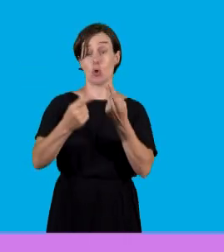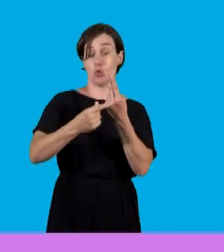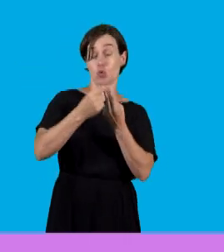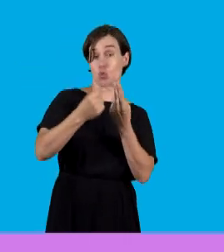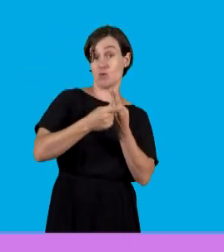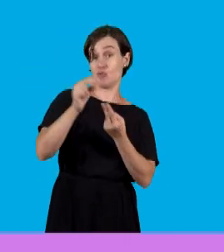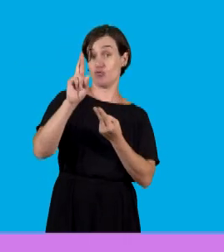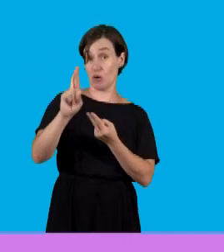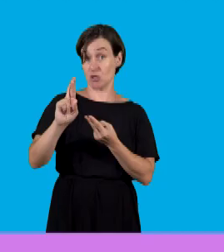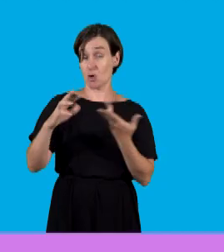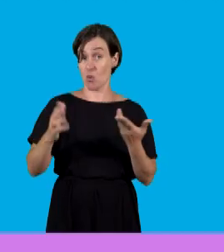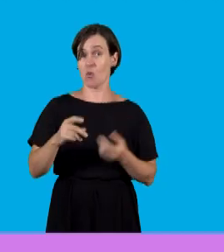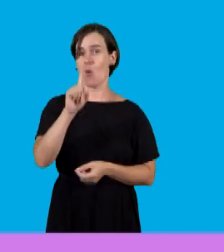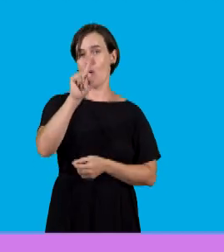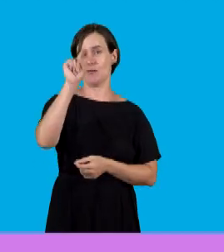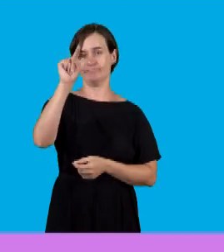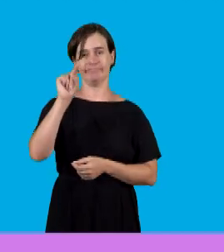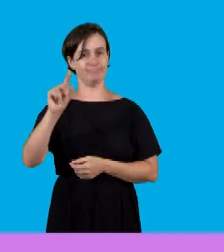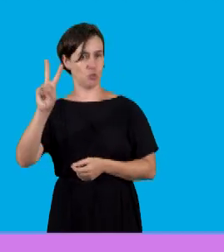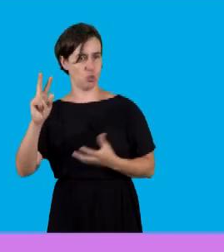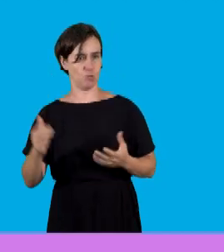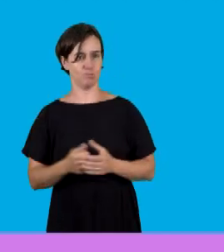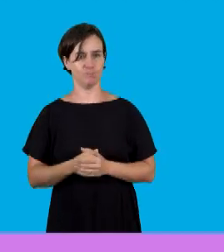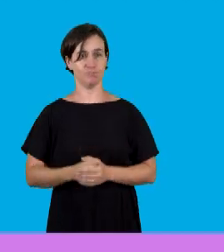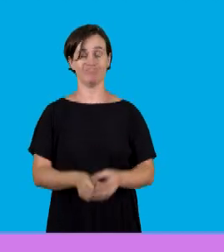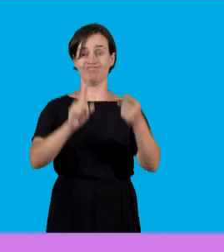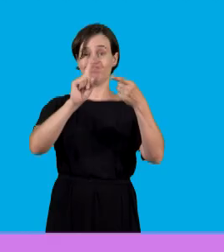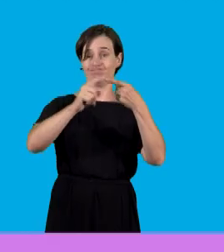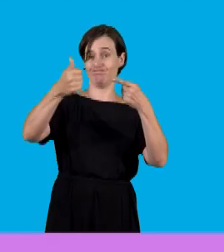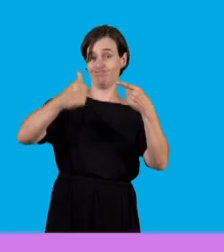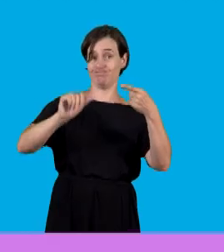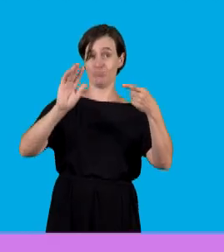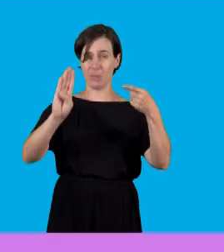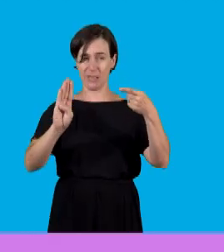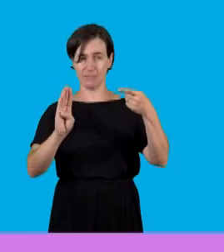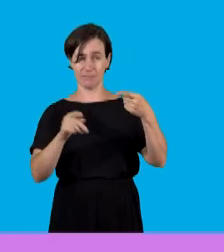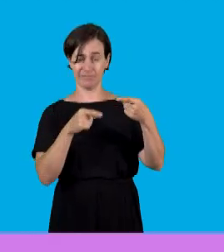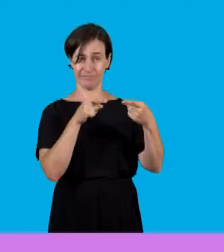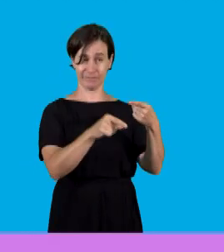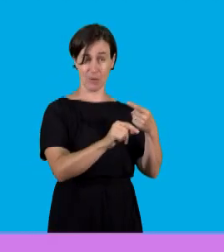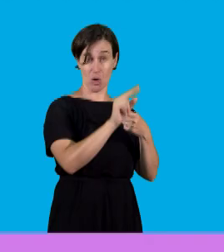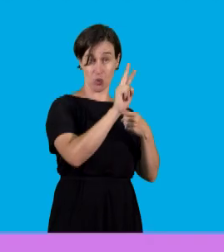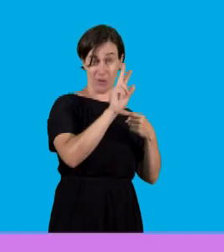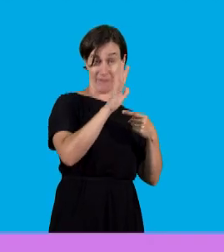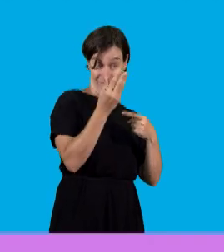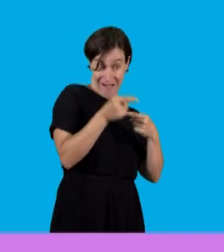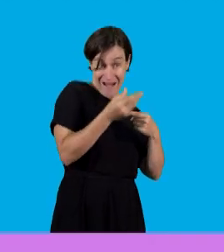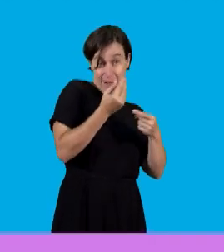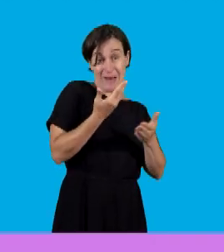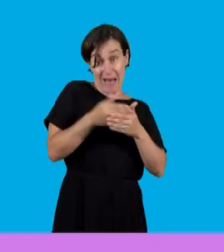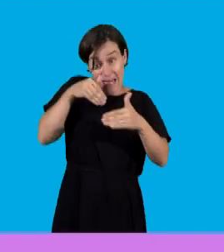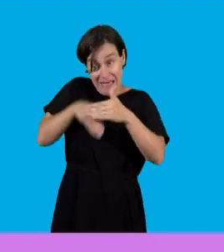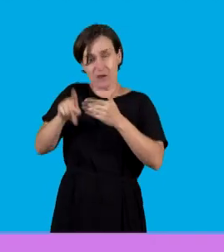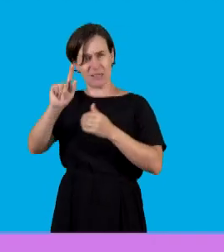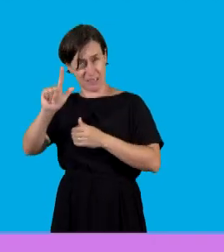in a unit ratio or a unit form is 1:2. Then we go to the next one. We also check, does 25 go